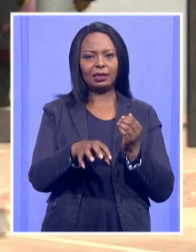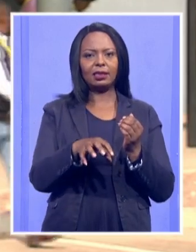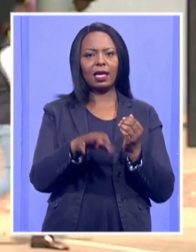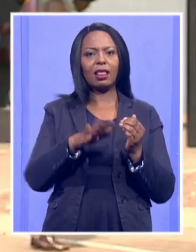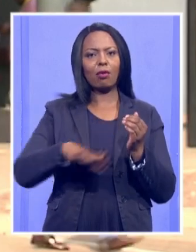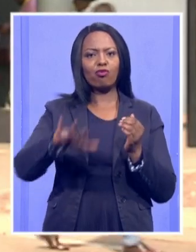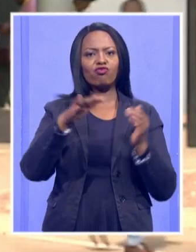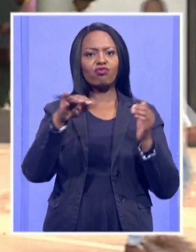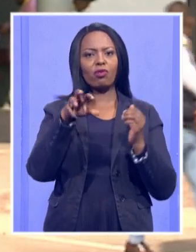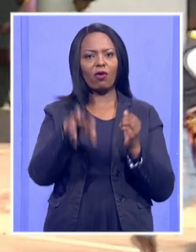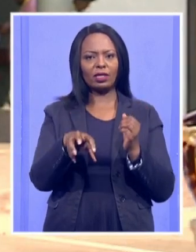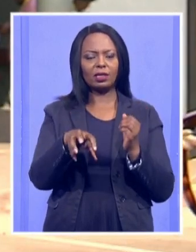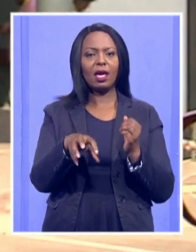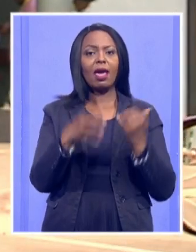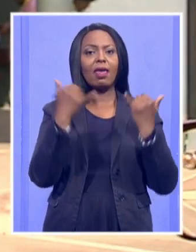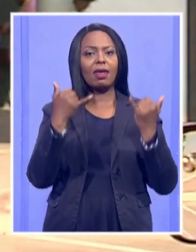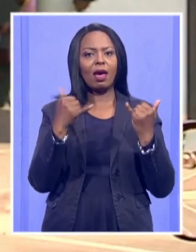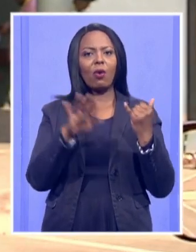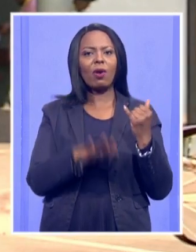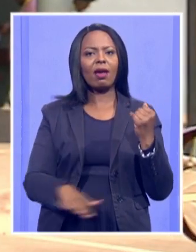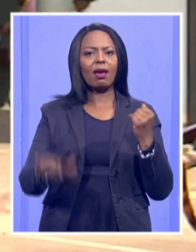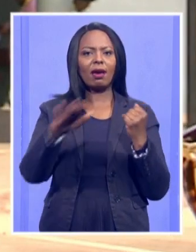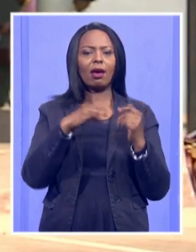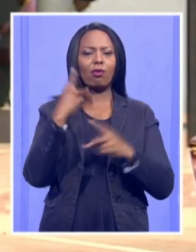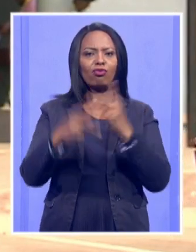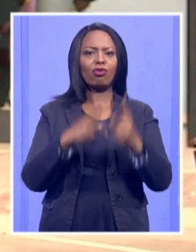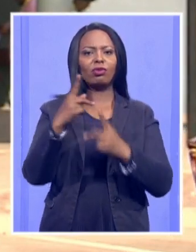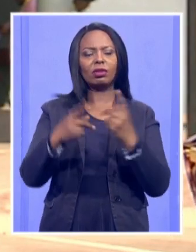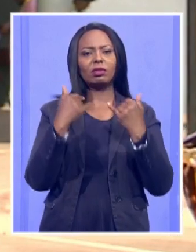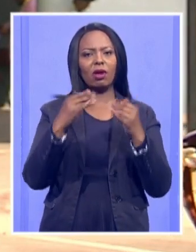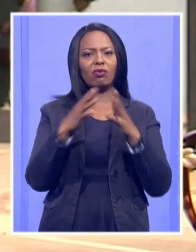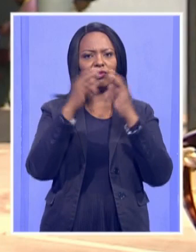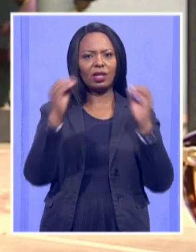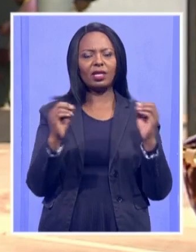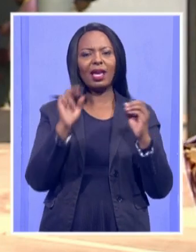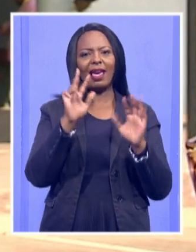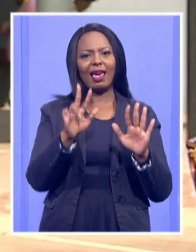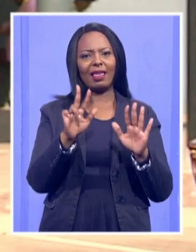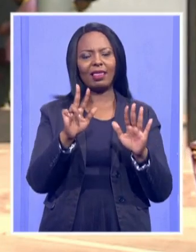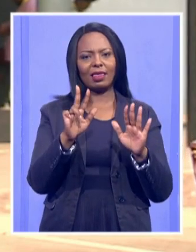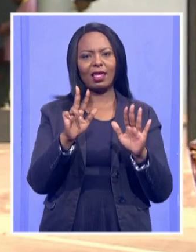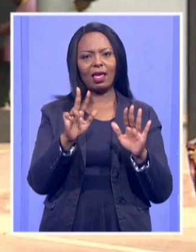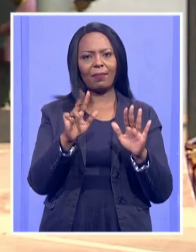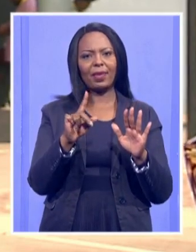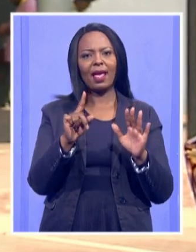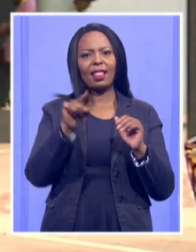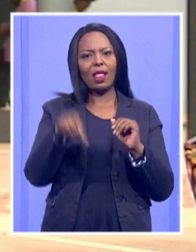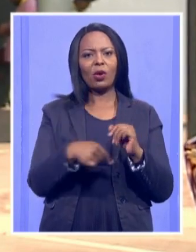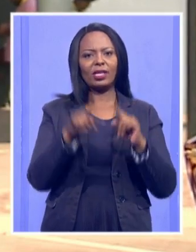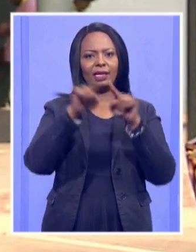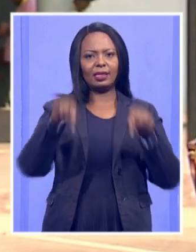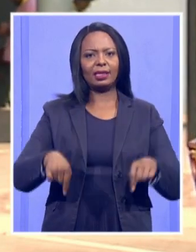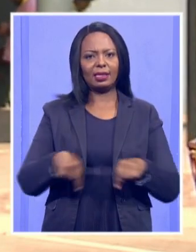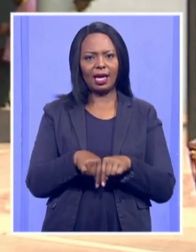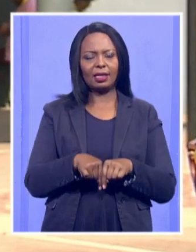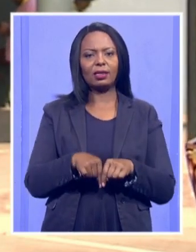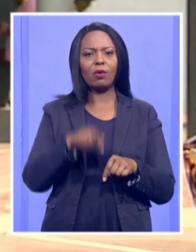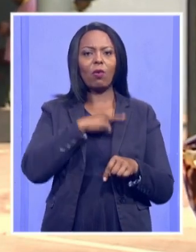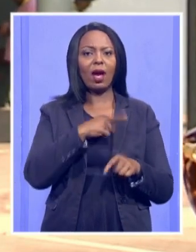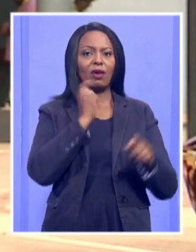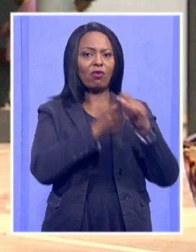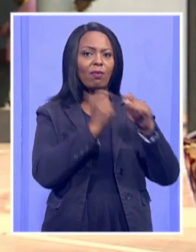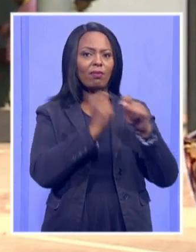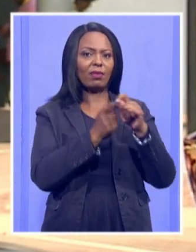now, we are already in a process of completing 8,000 sites where informal settlements will